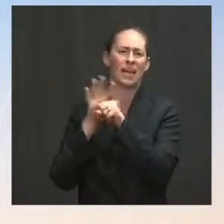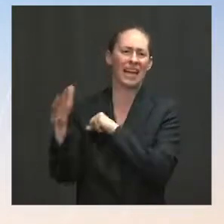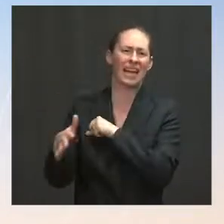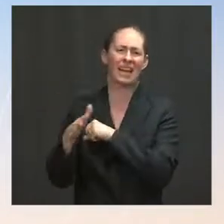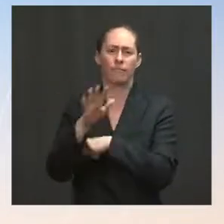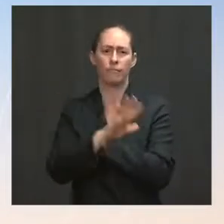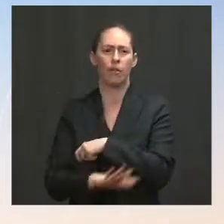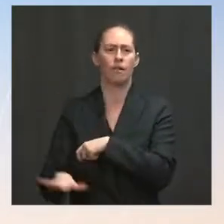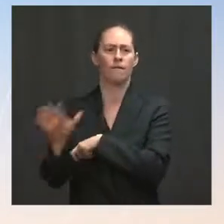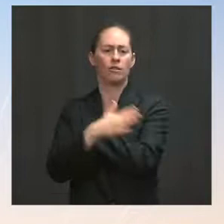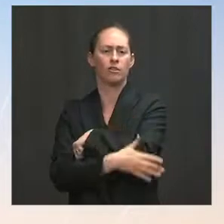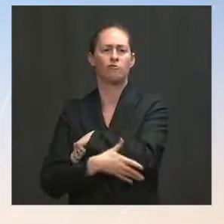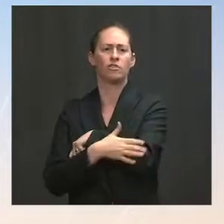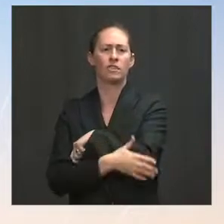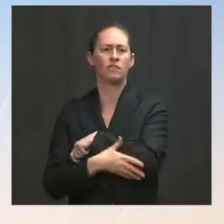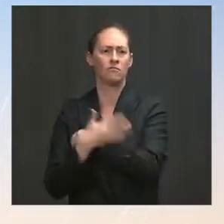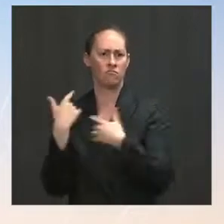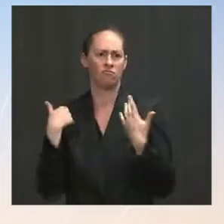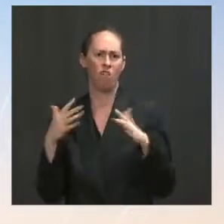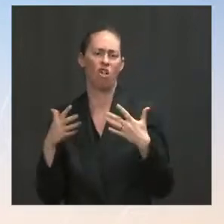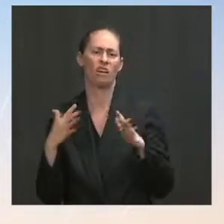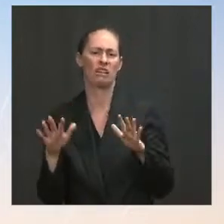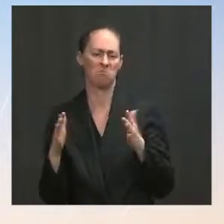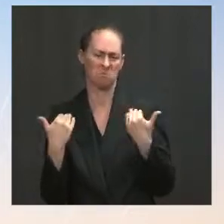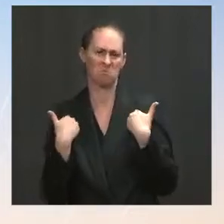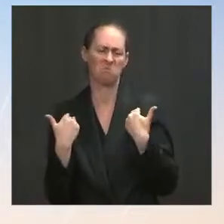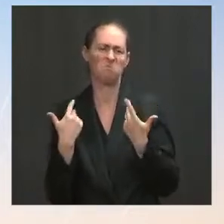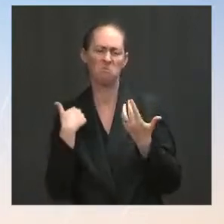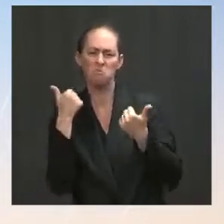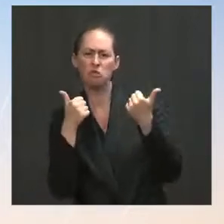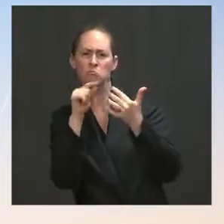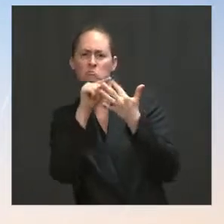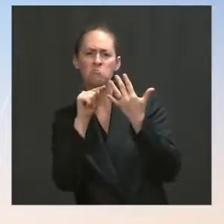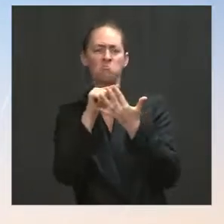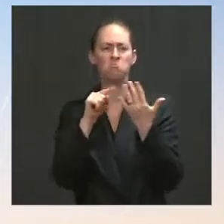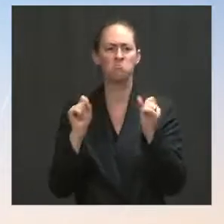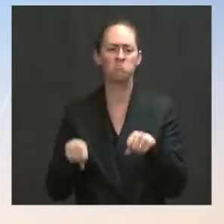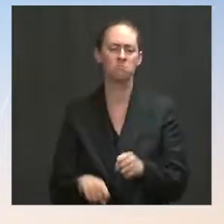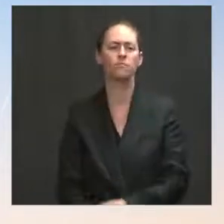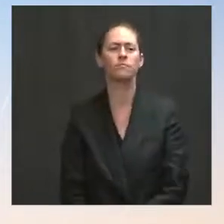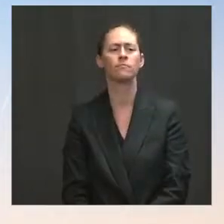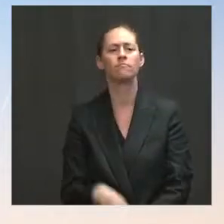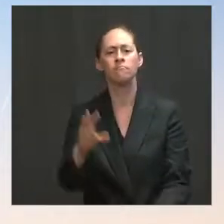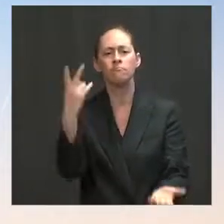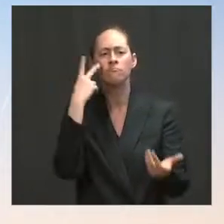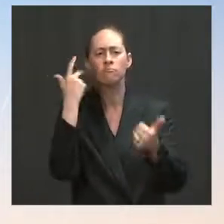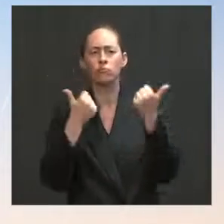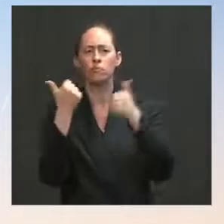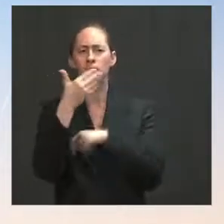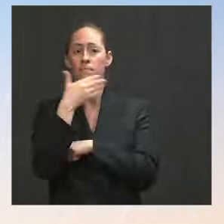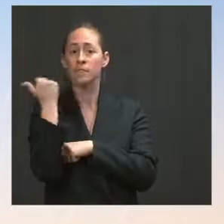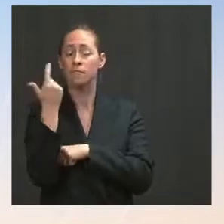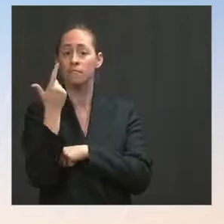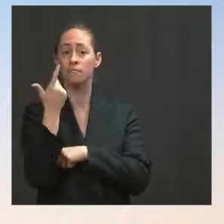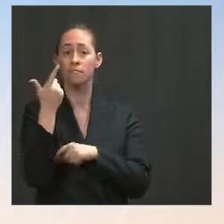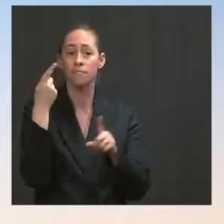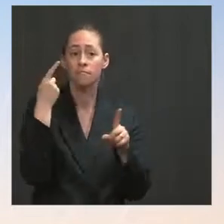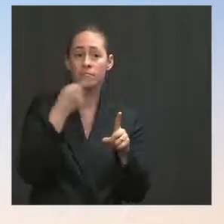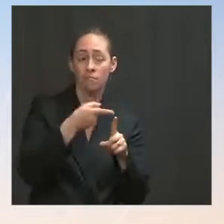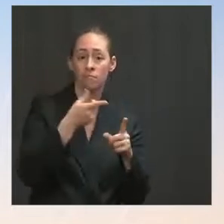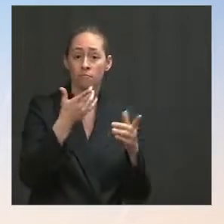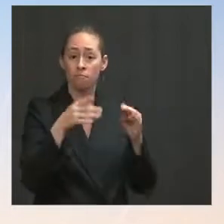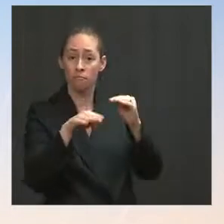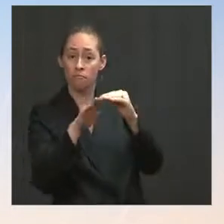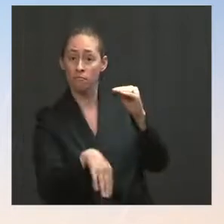have maximum optionality, including depending on what is most effective with children under the age of 12, including if there is a booster